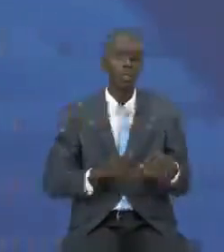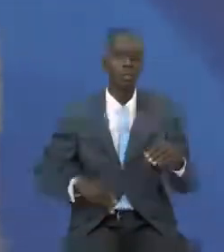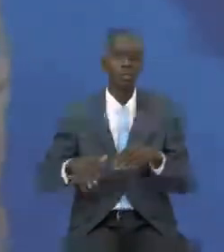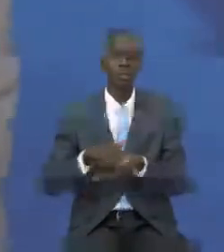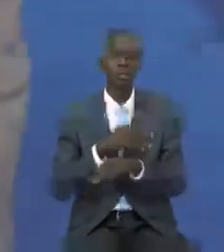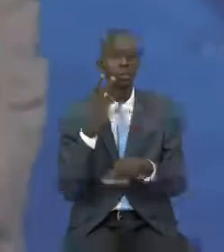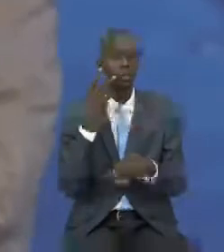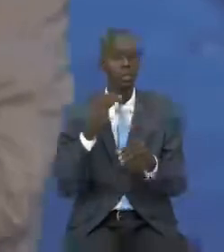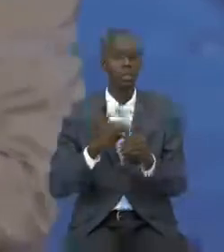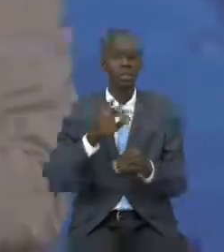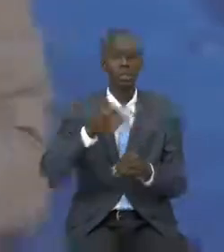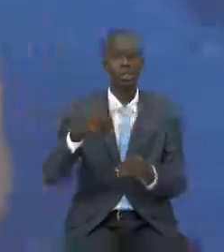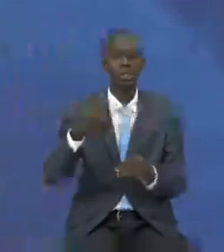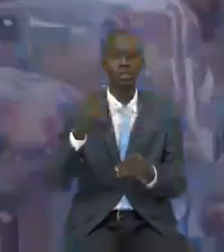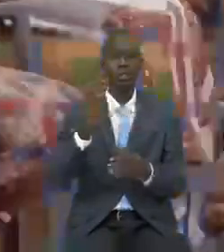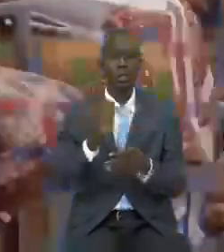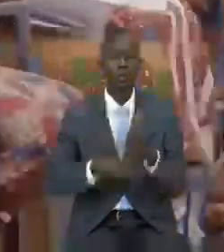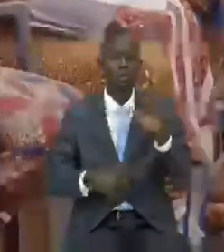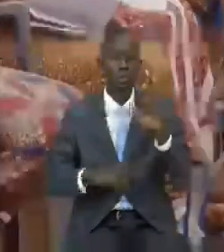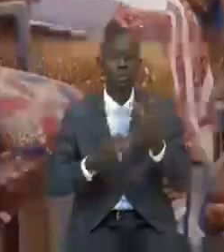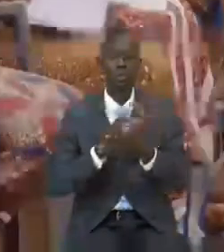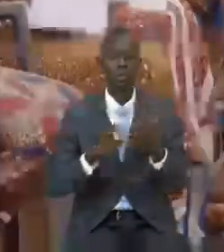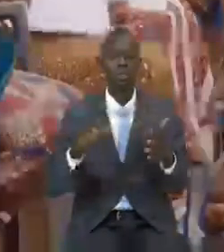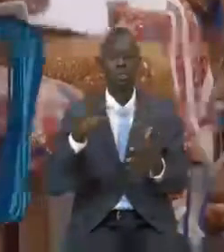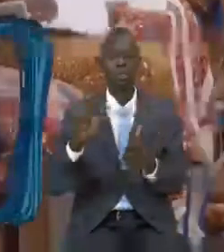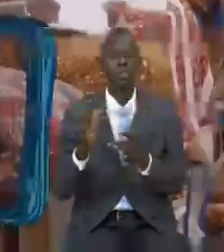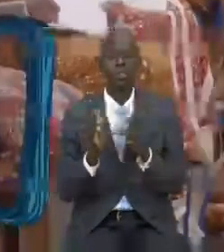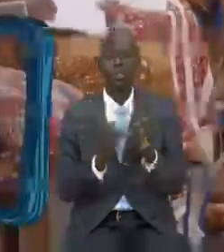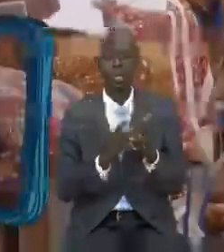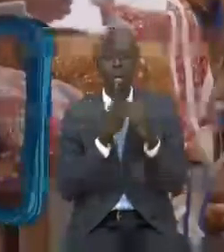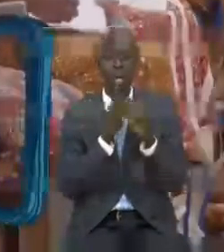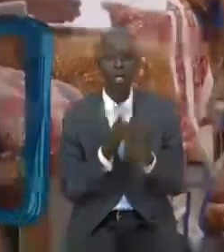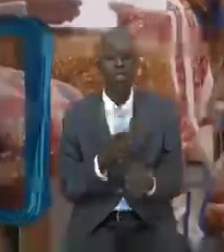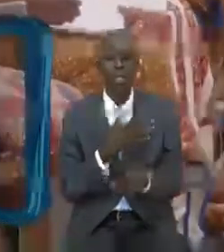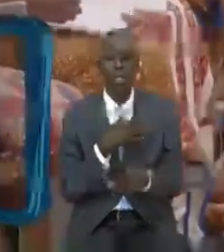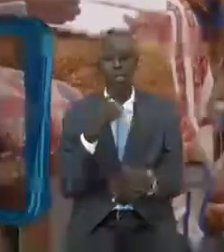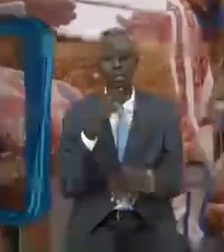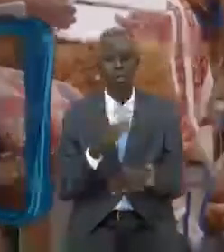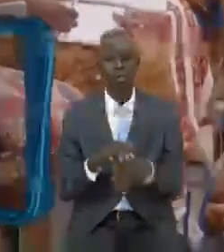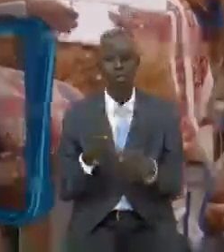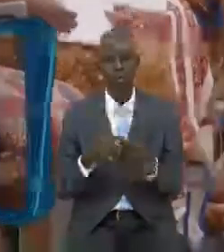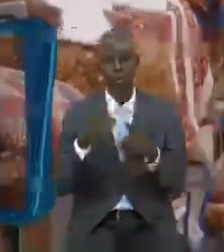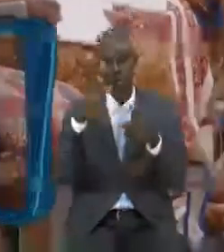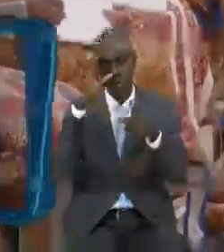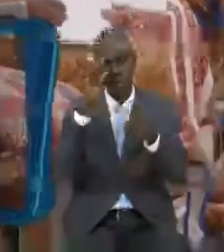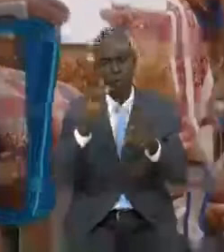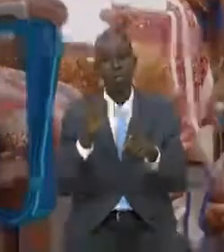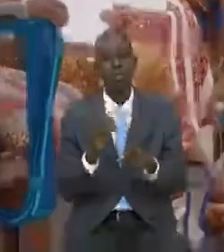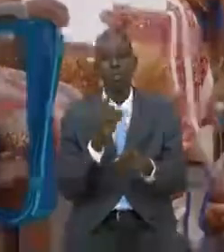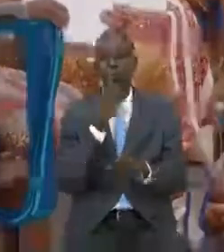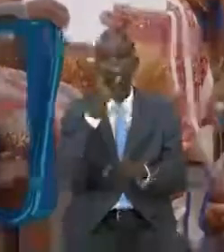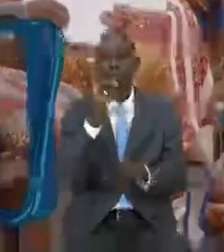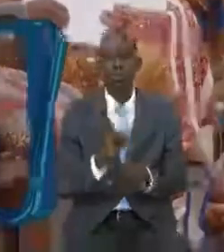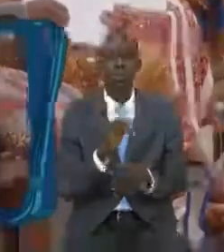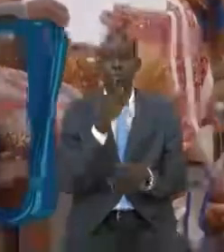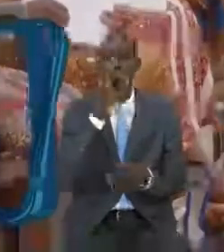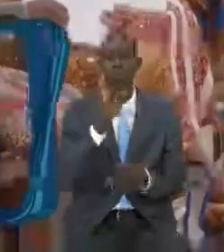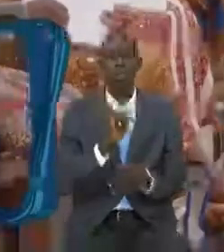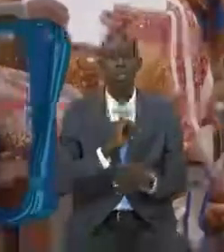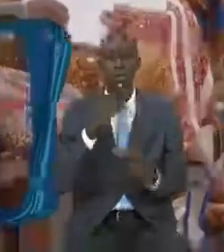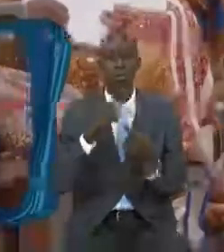chapter 3, verse 3 there. Jesus answered and said unto him, verily, verily, I say unto